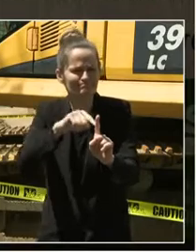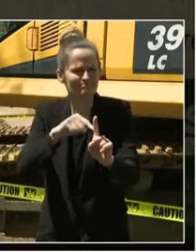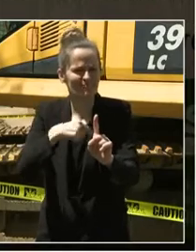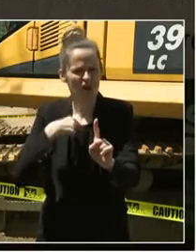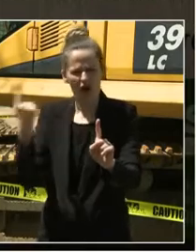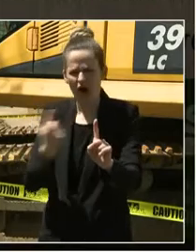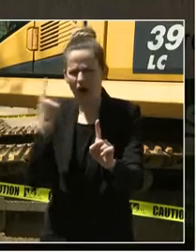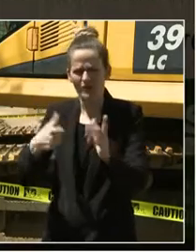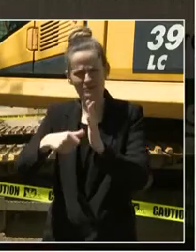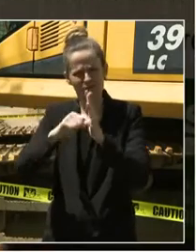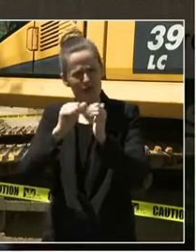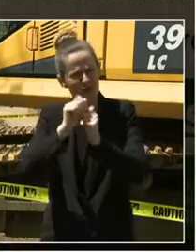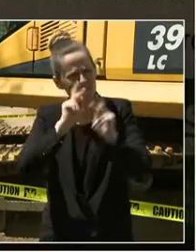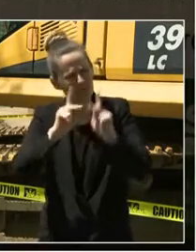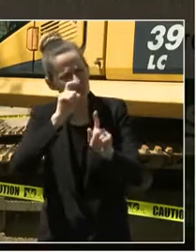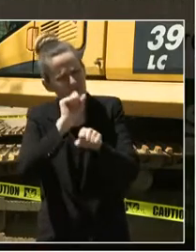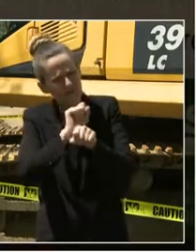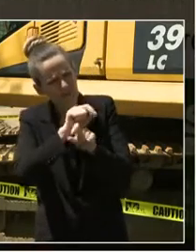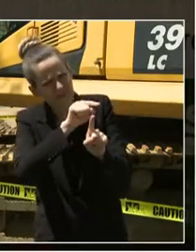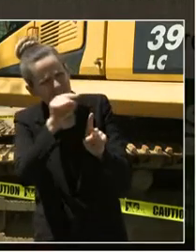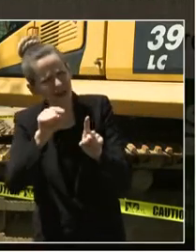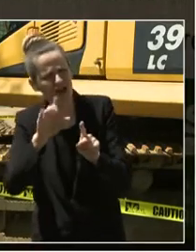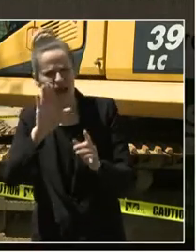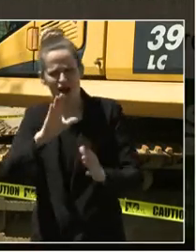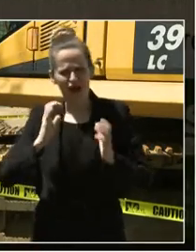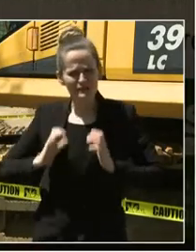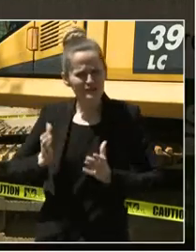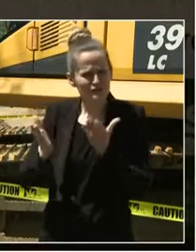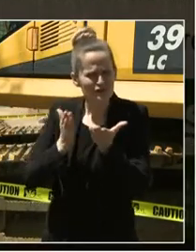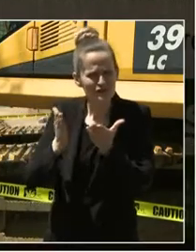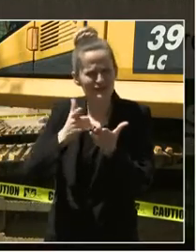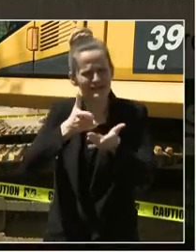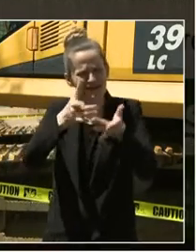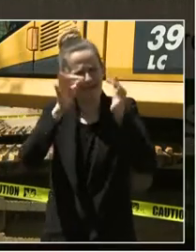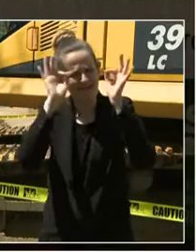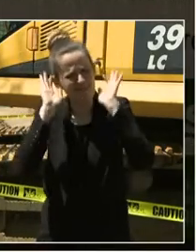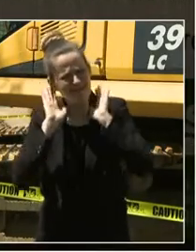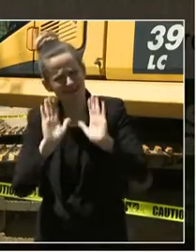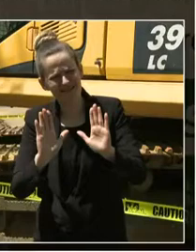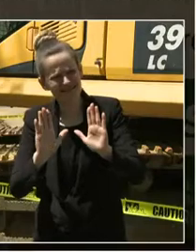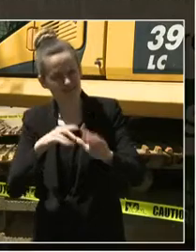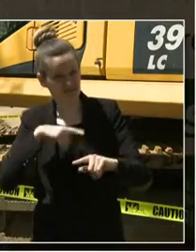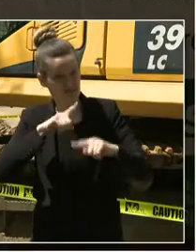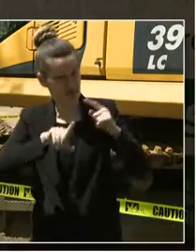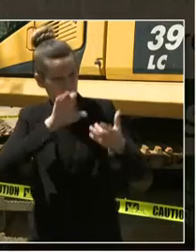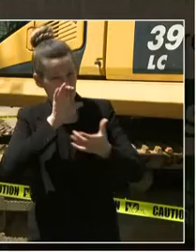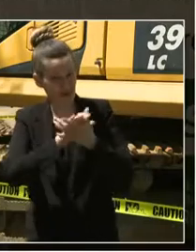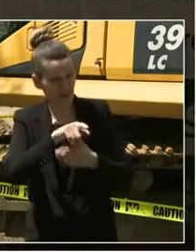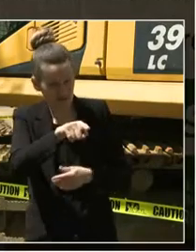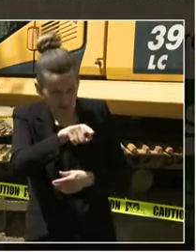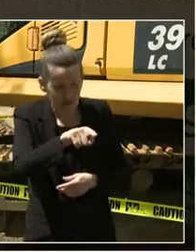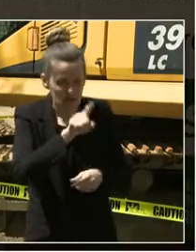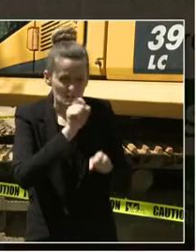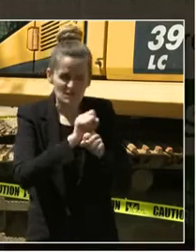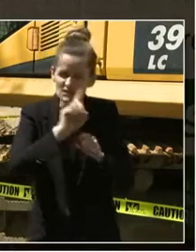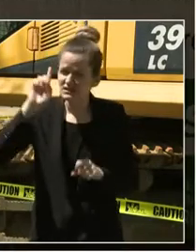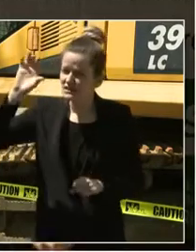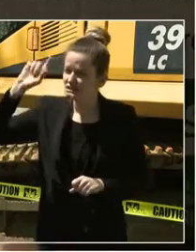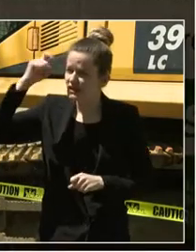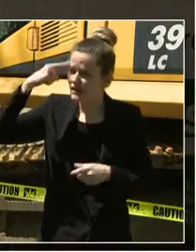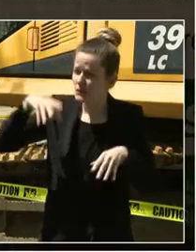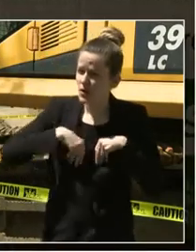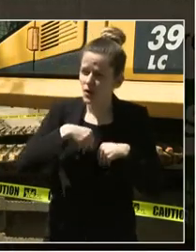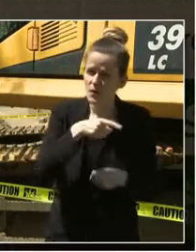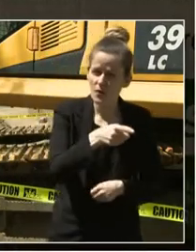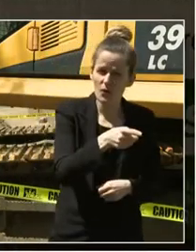impressed with the customer service, and the program seemed dynamic, I couldn't believe that this facility was owned by the District of Columbia government. I couldn't believe